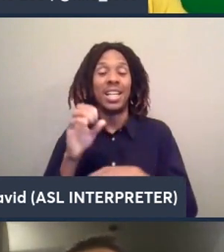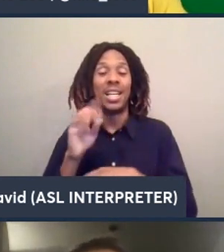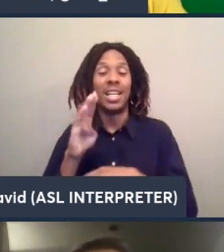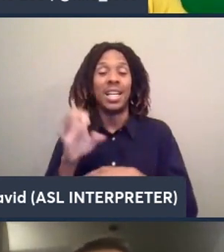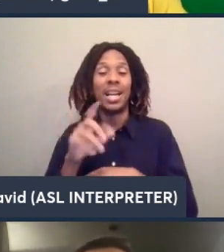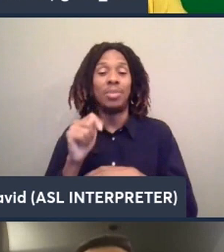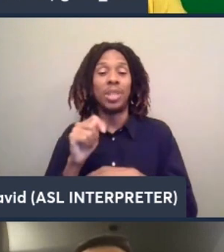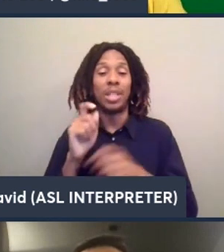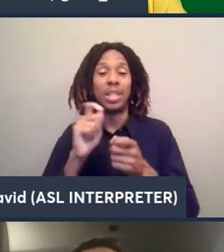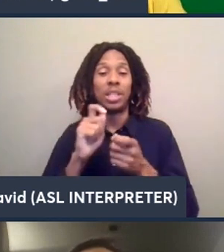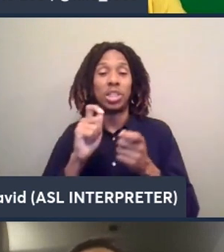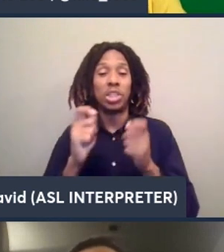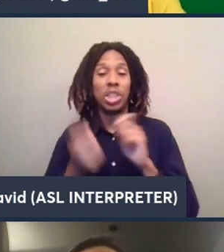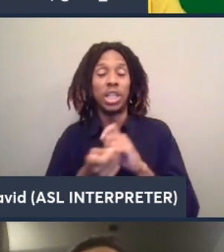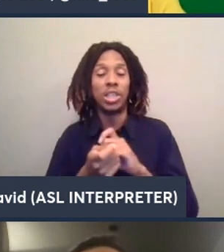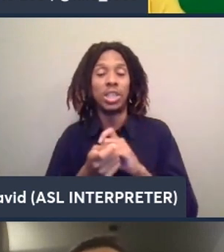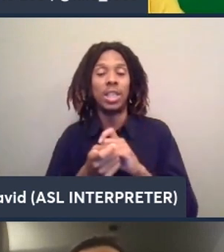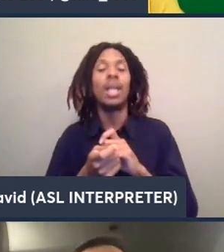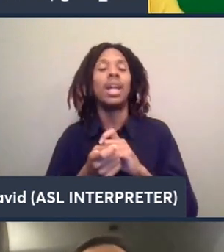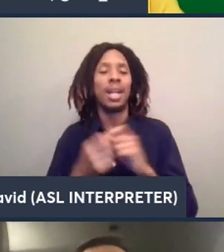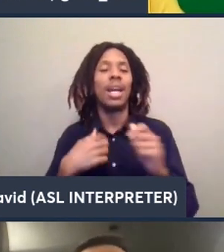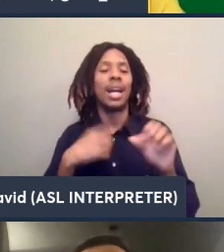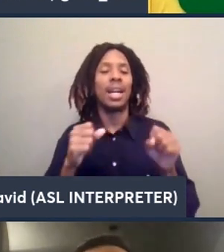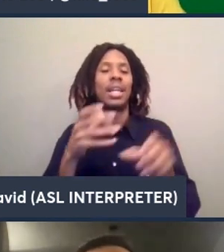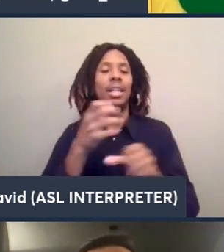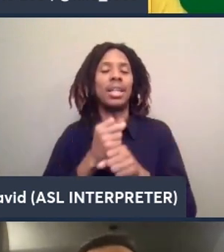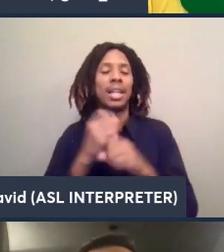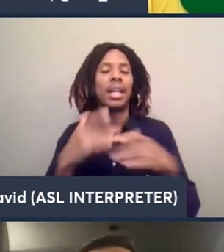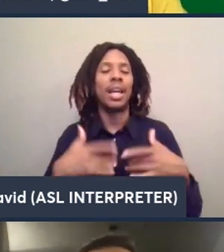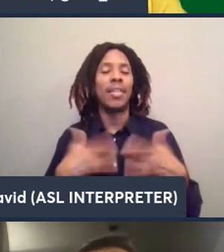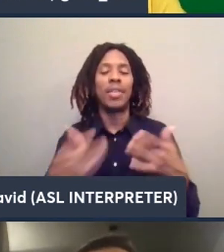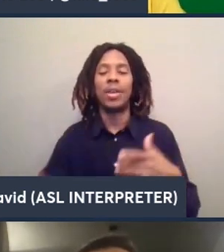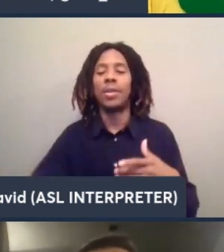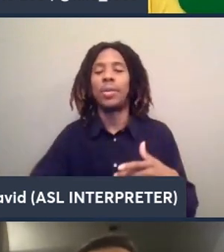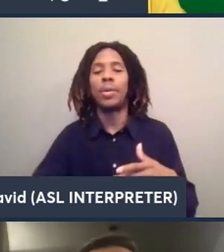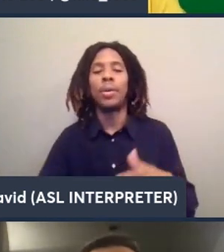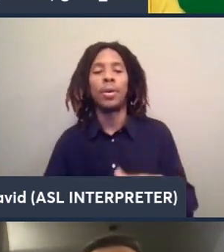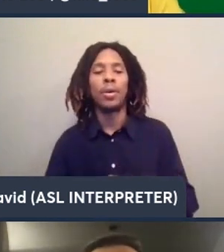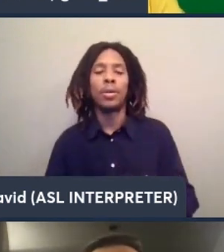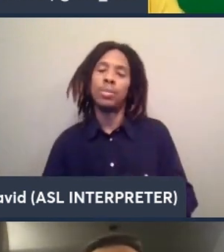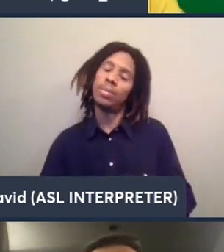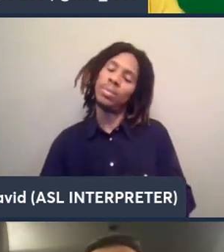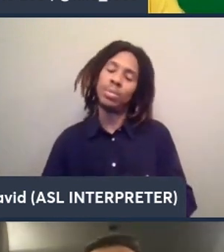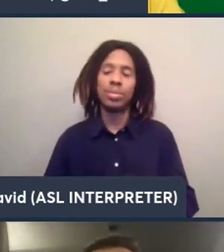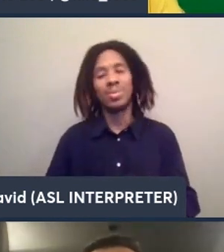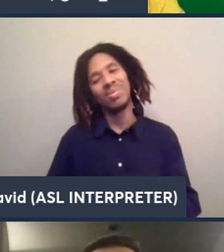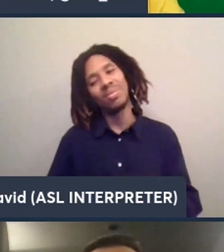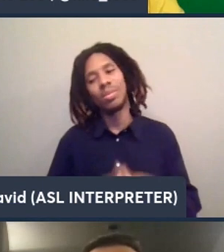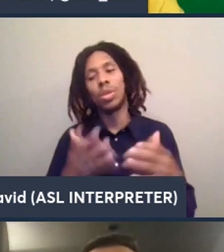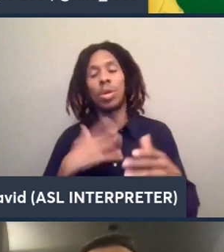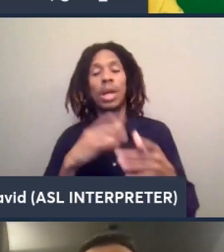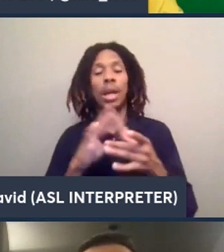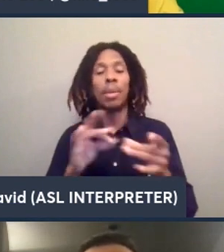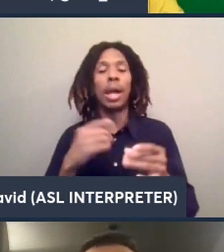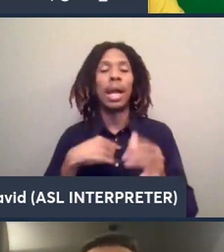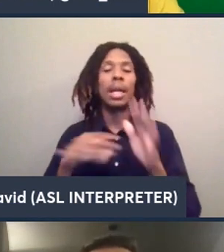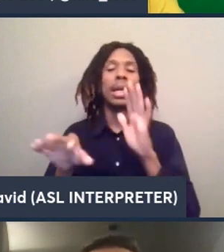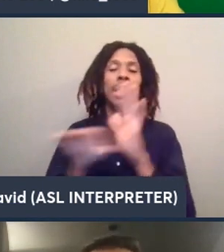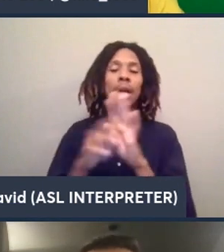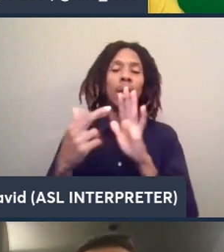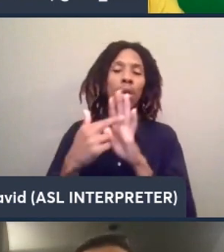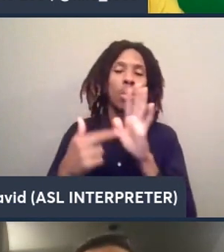changes happen, I can get an event. And what I mentioned before, I can select a rule and also